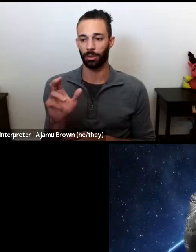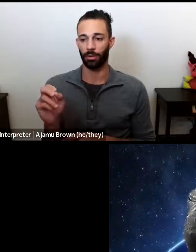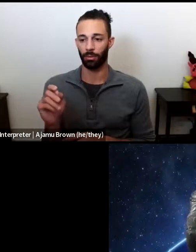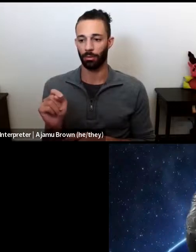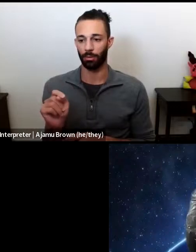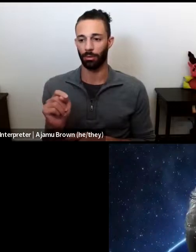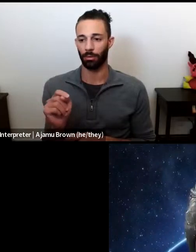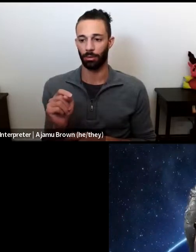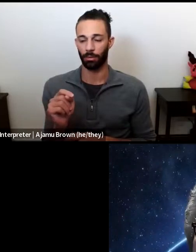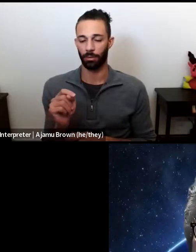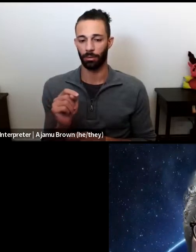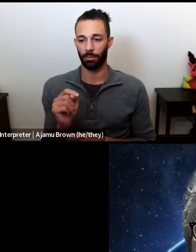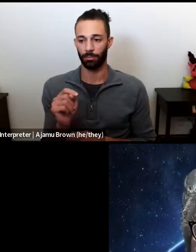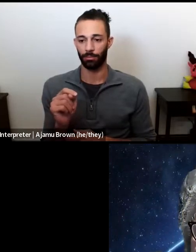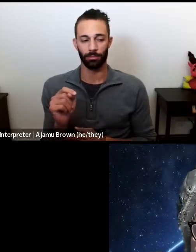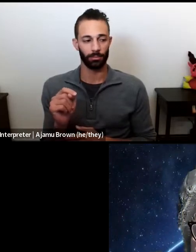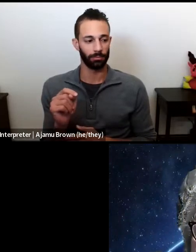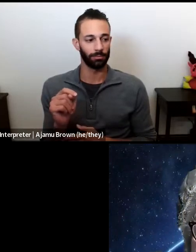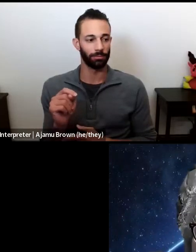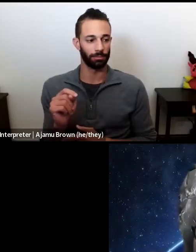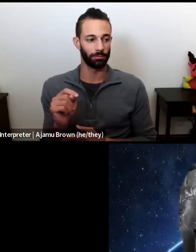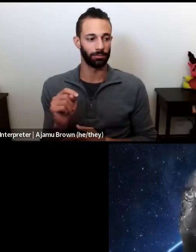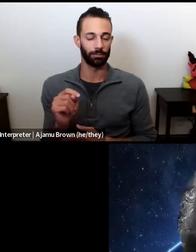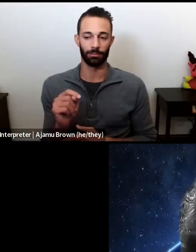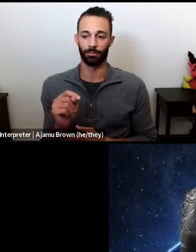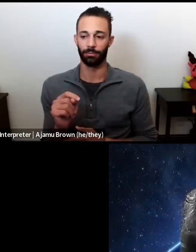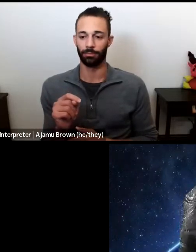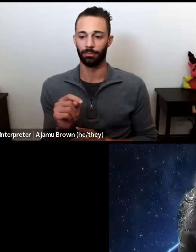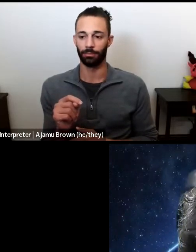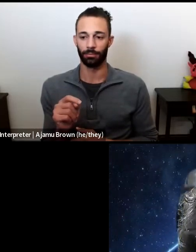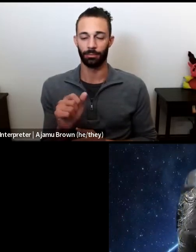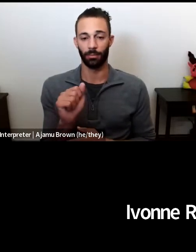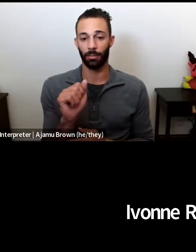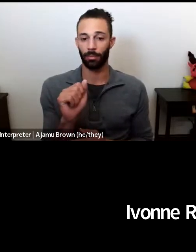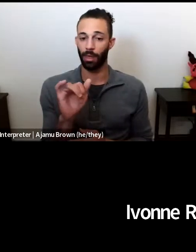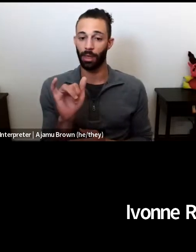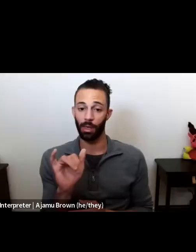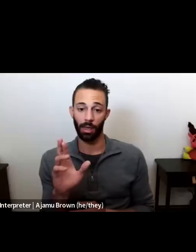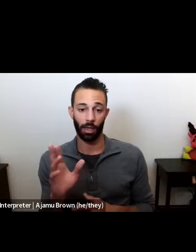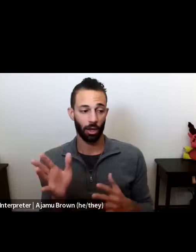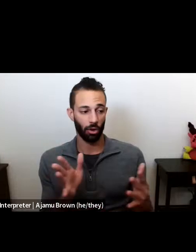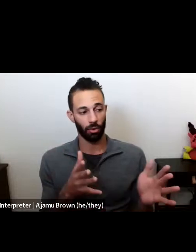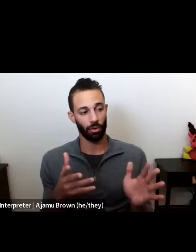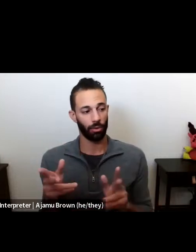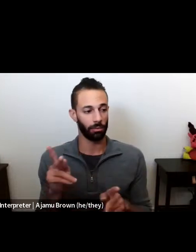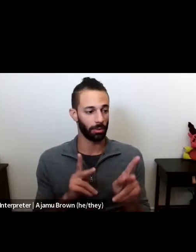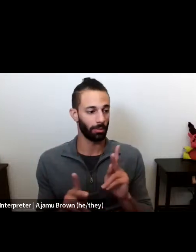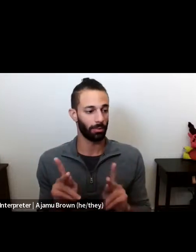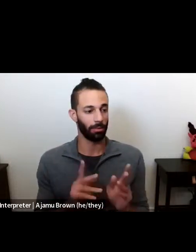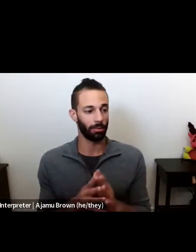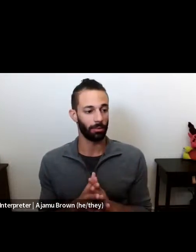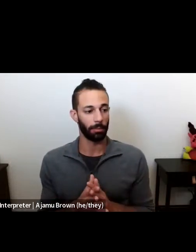Avians over here. My air people. Oh,